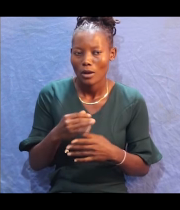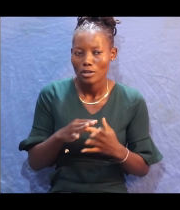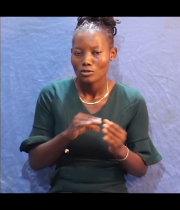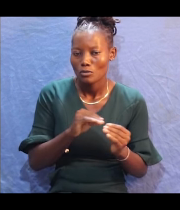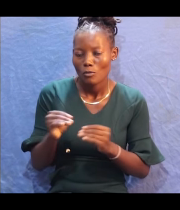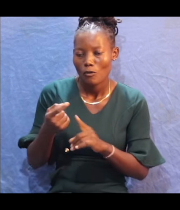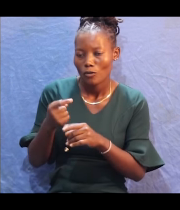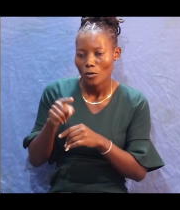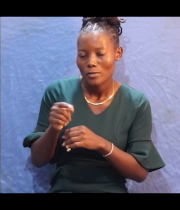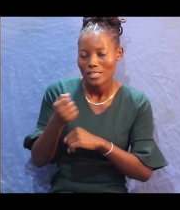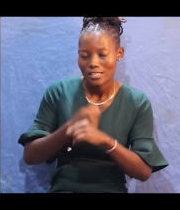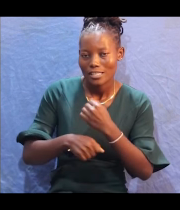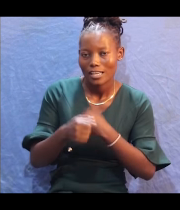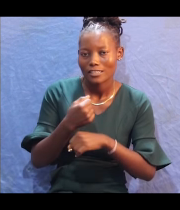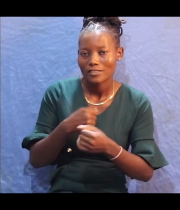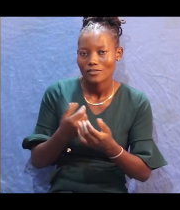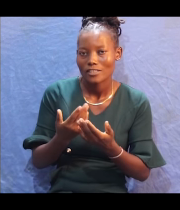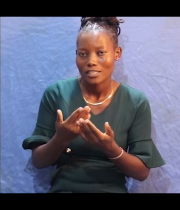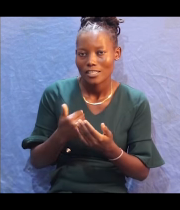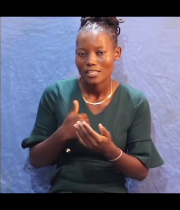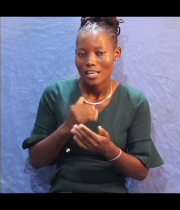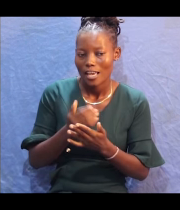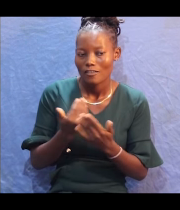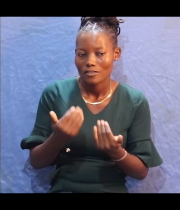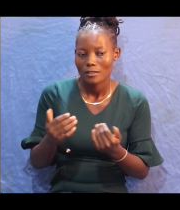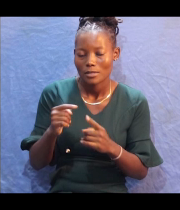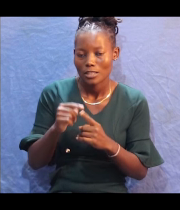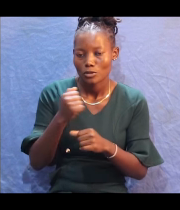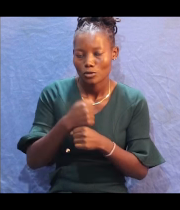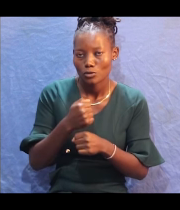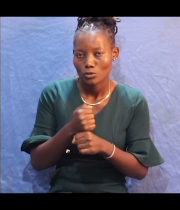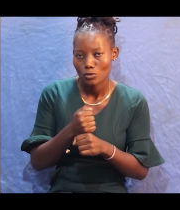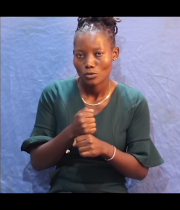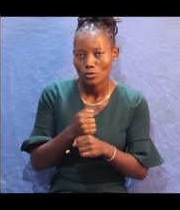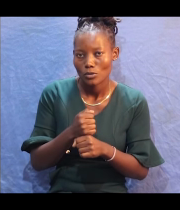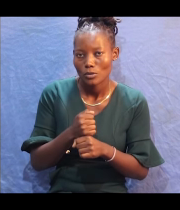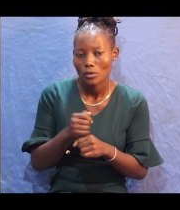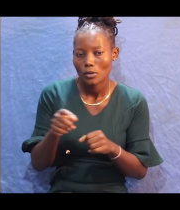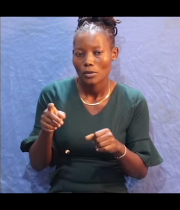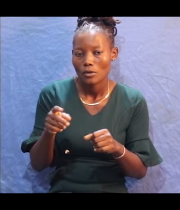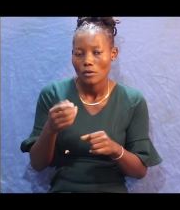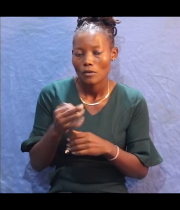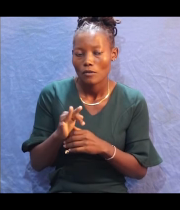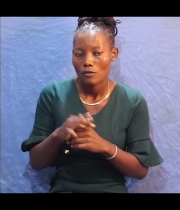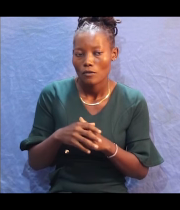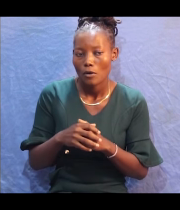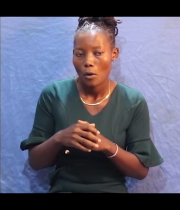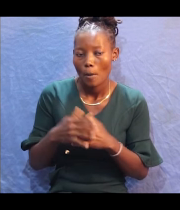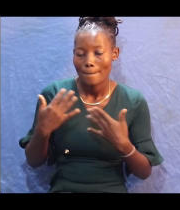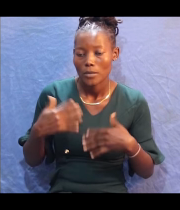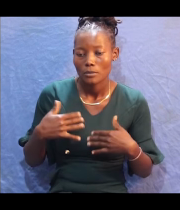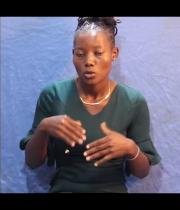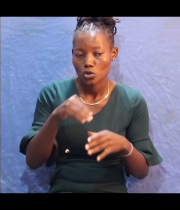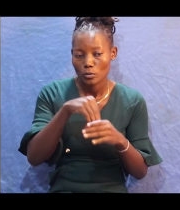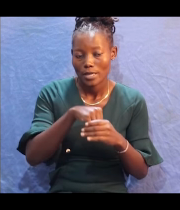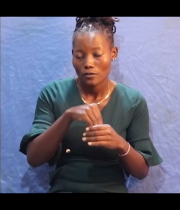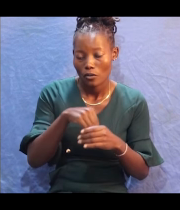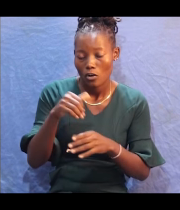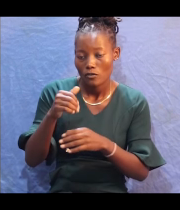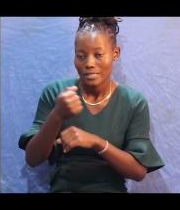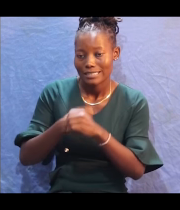They will find him something or her something to do in order for him or her to be involved in the